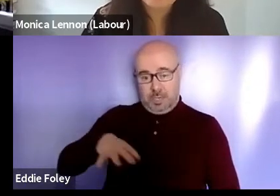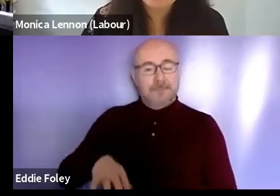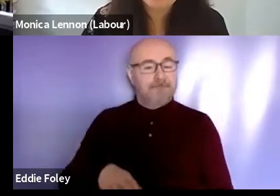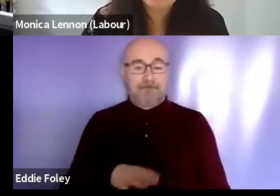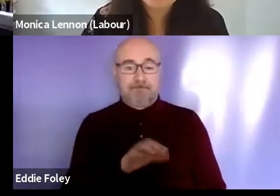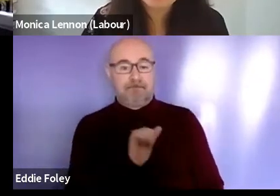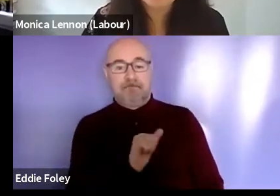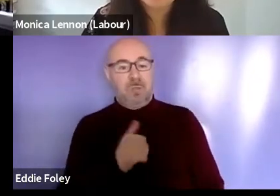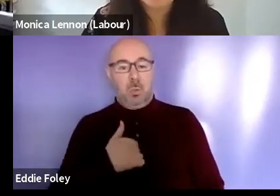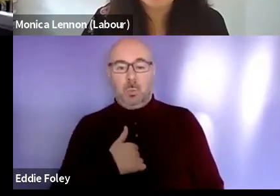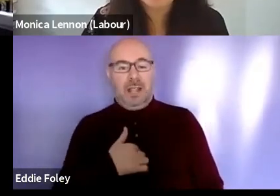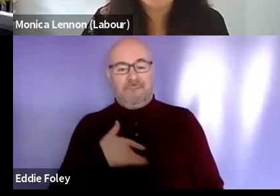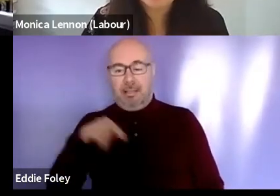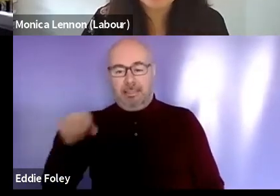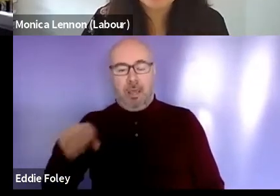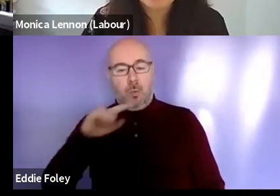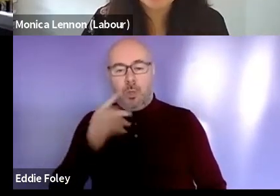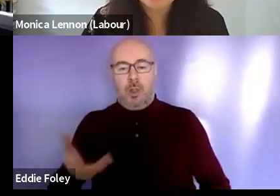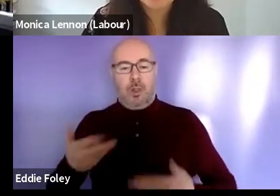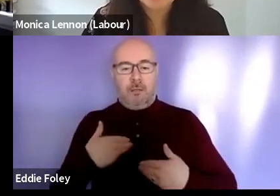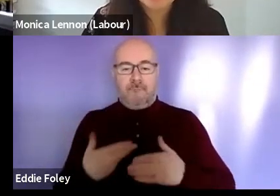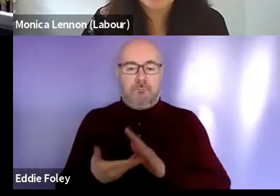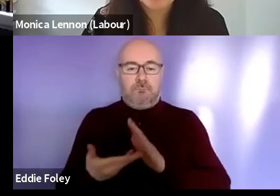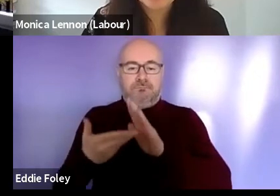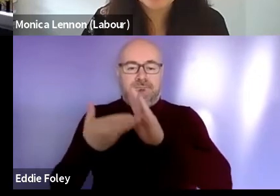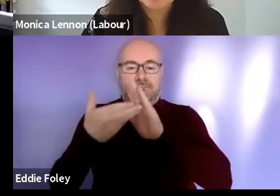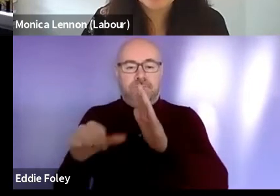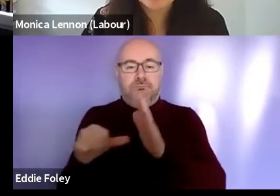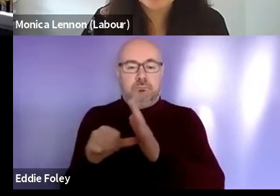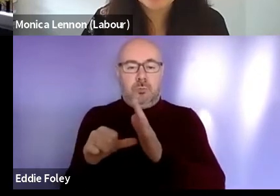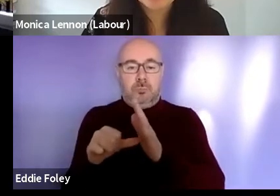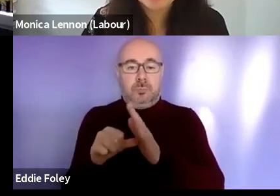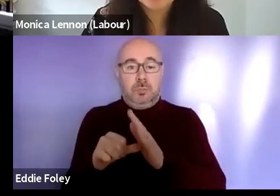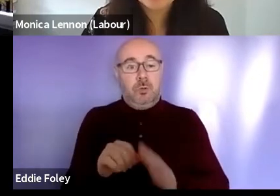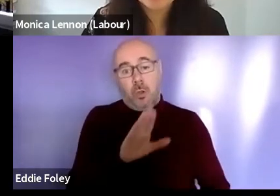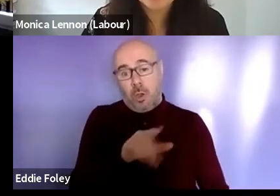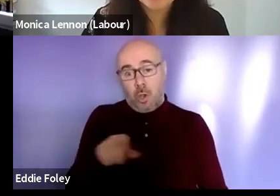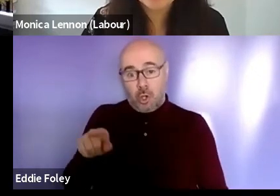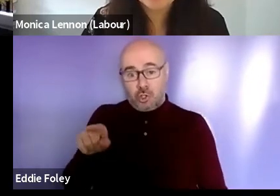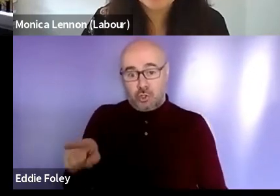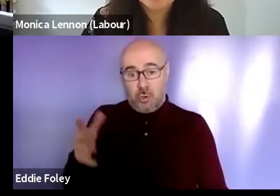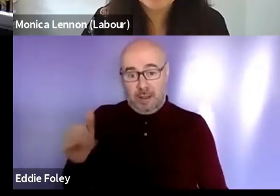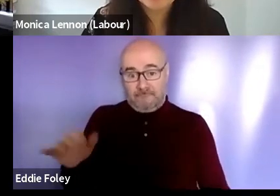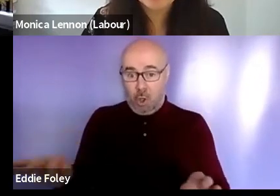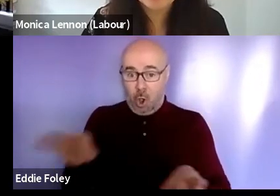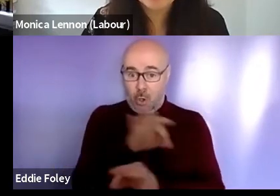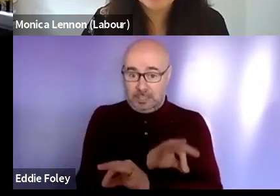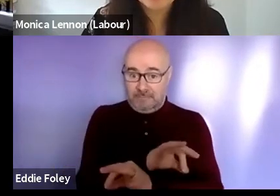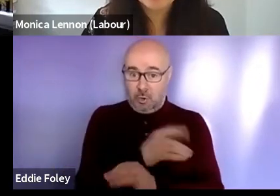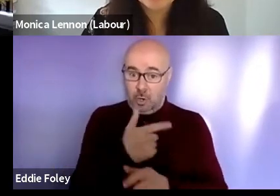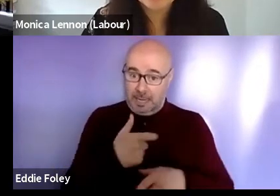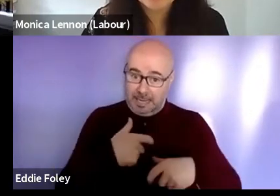think it's going to cause more problems than it actually solves. And is there an alternative? Is it carrying on as normal? It's a national investment,